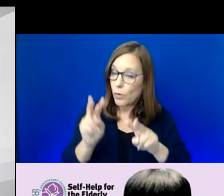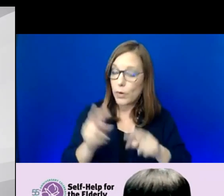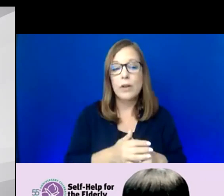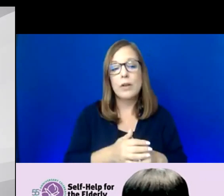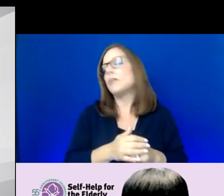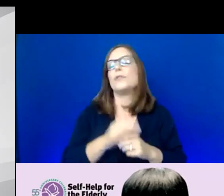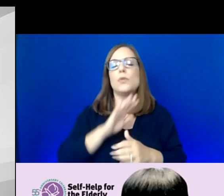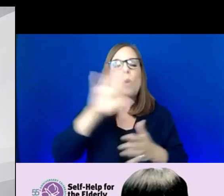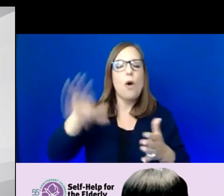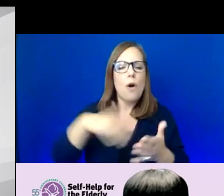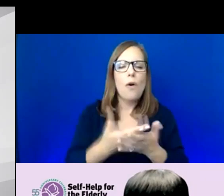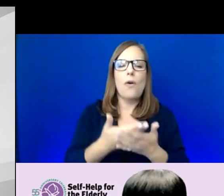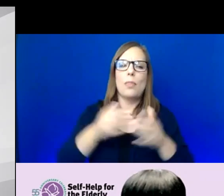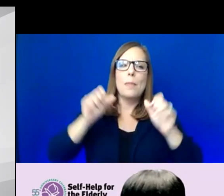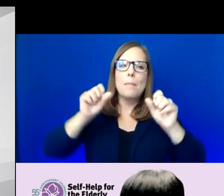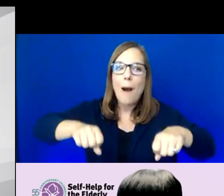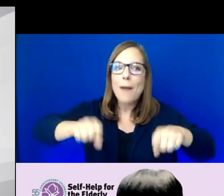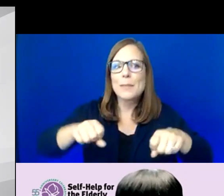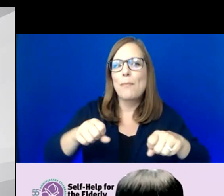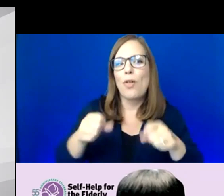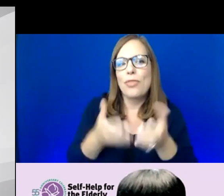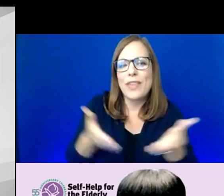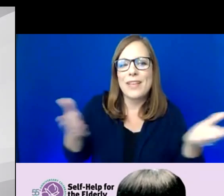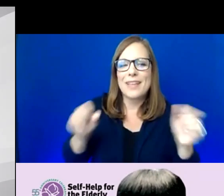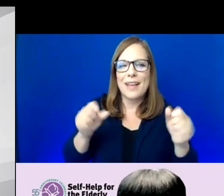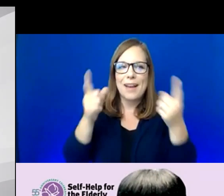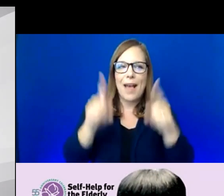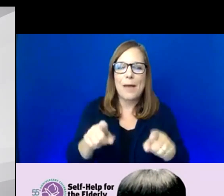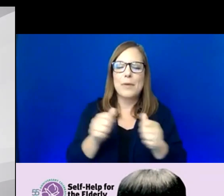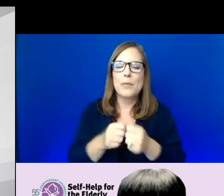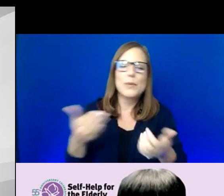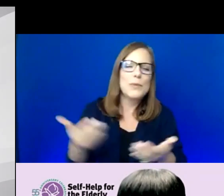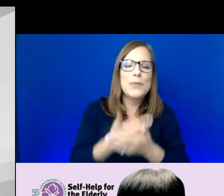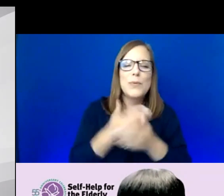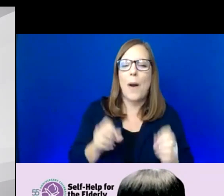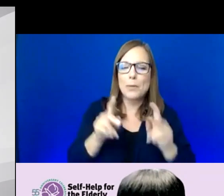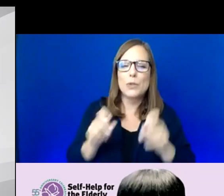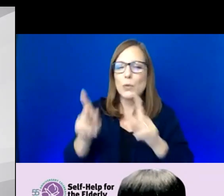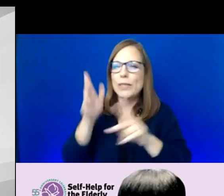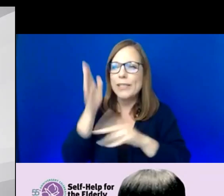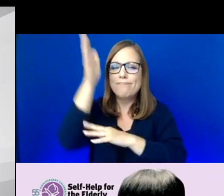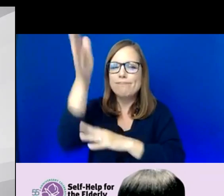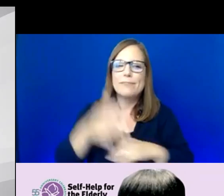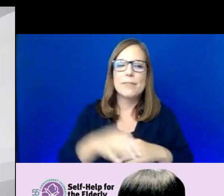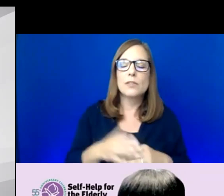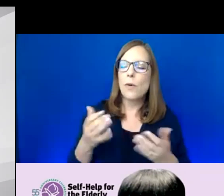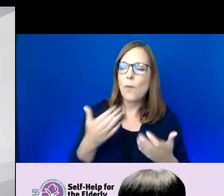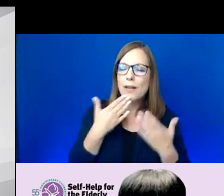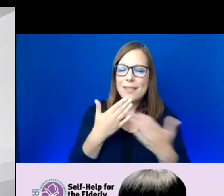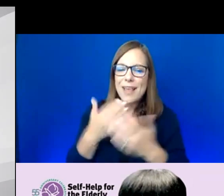all the possibilities that can happen with all these new opportunities. And I want to thank each and every one of you for